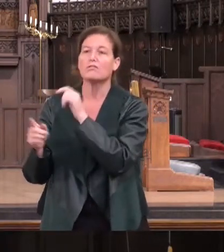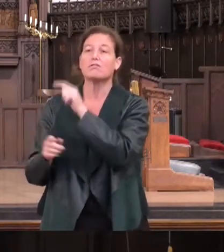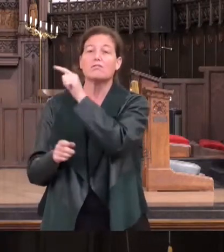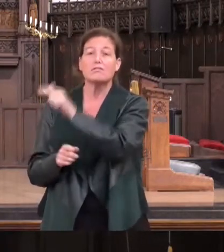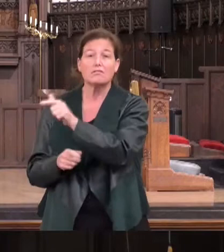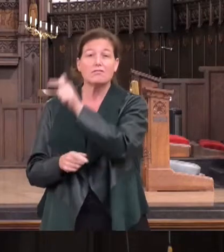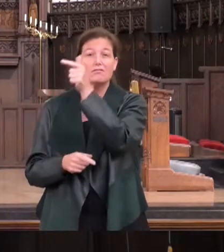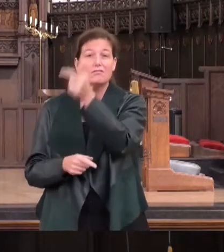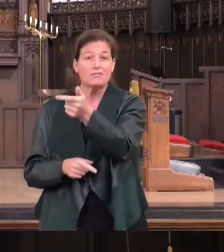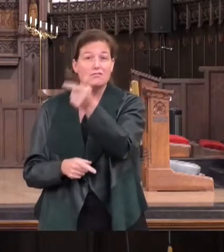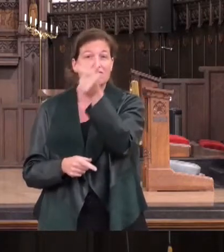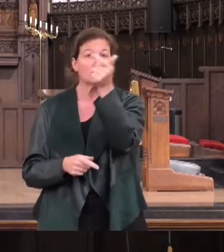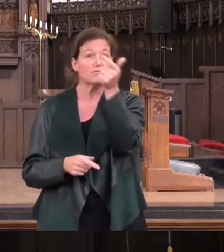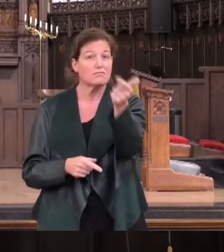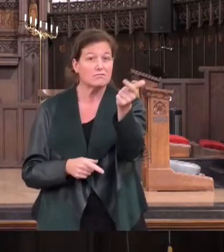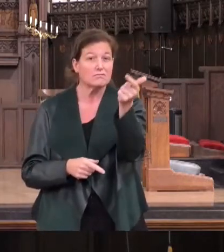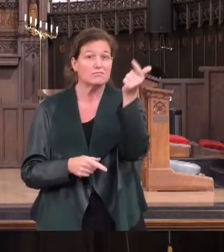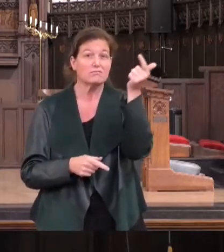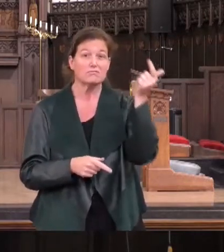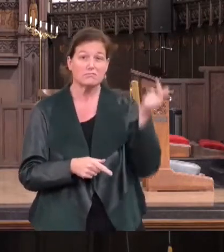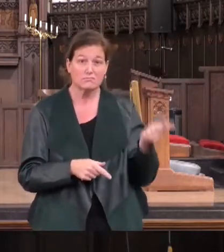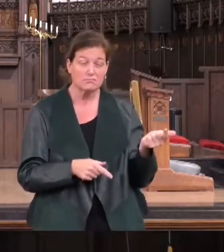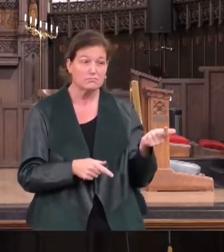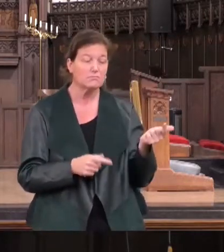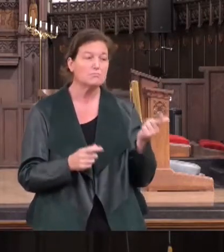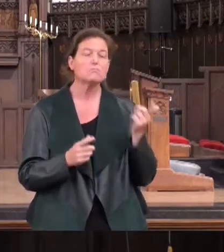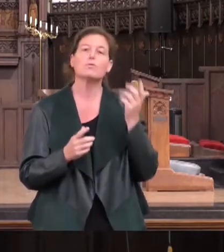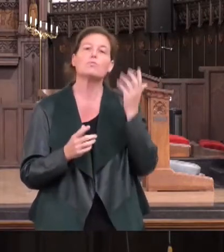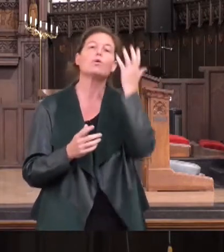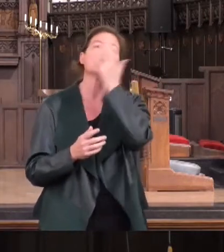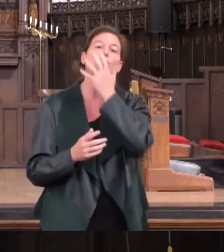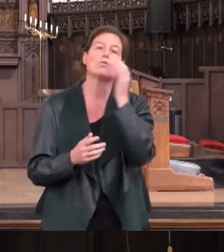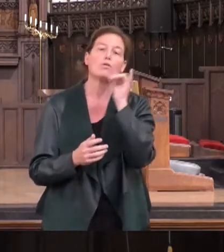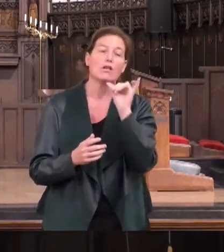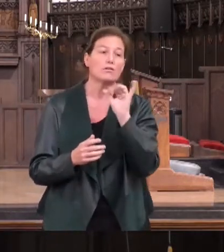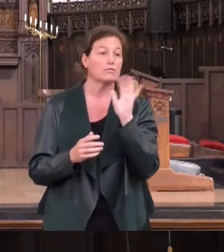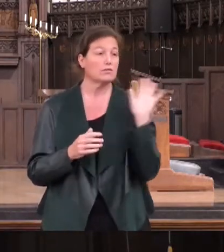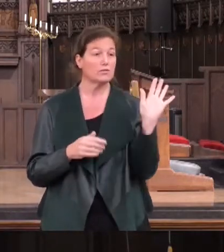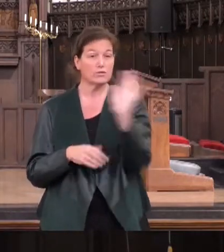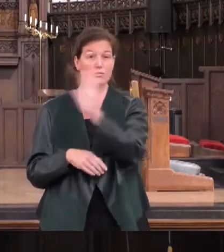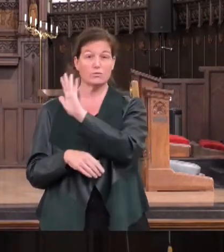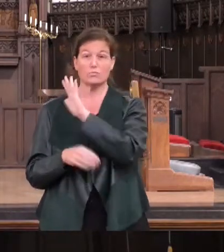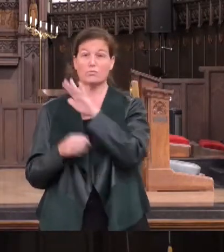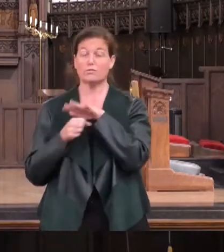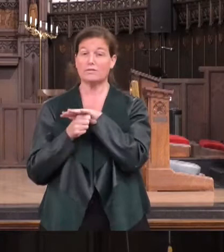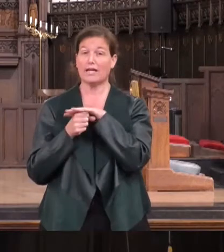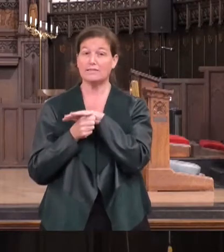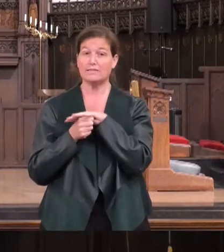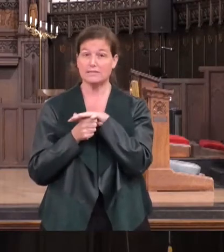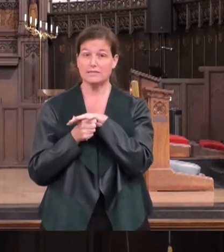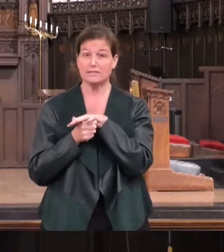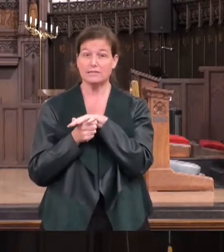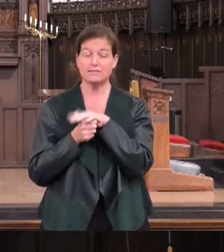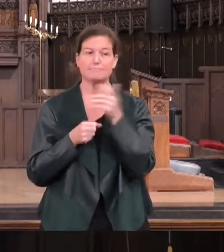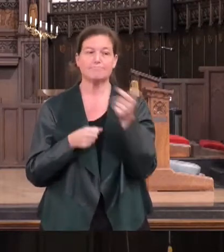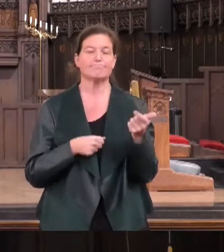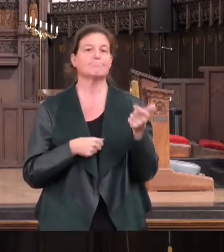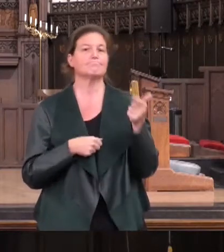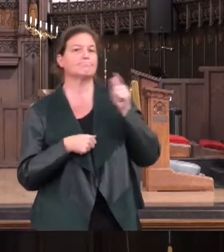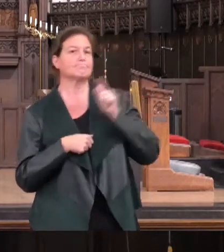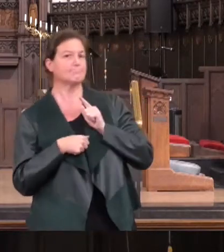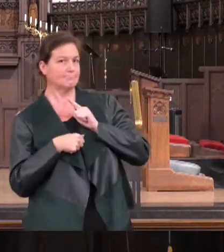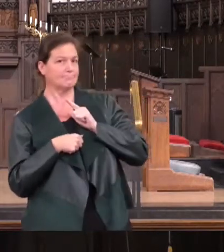4 times. Name of the bishop, and what it would look like if there was a revolution in your diocese. Then he calls me